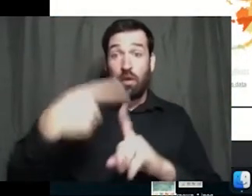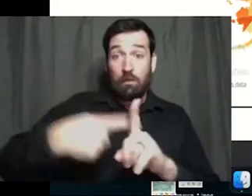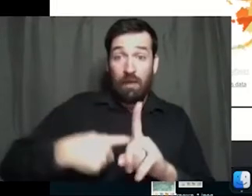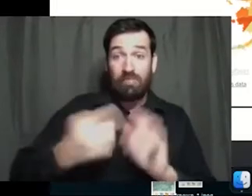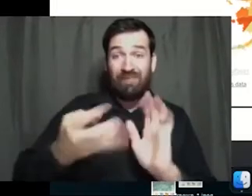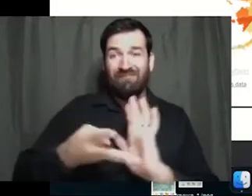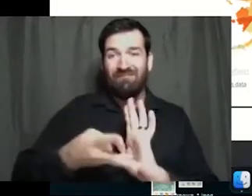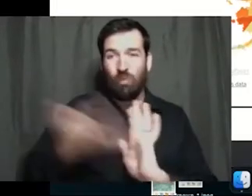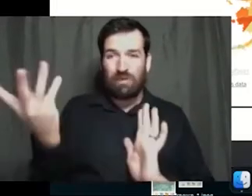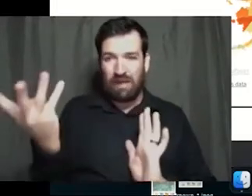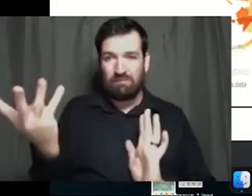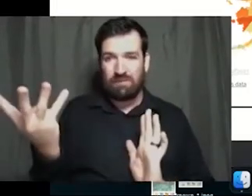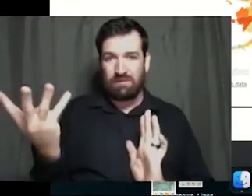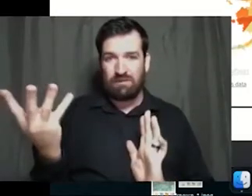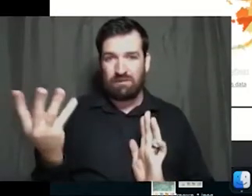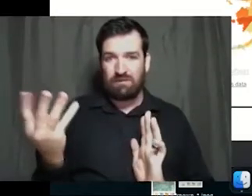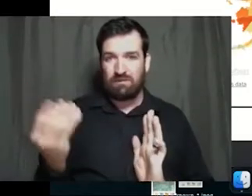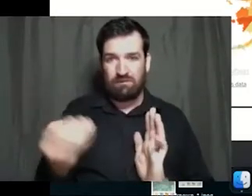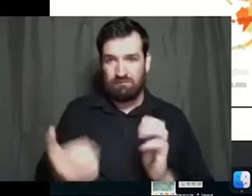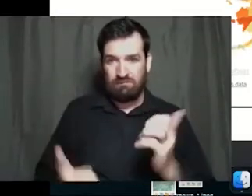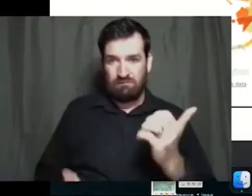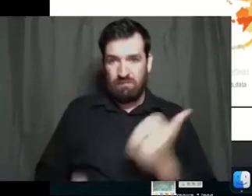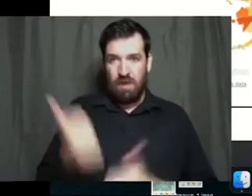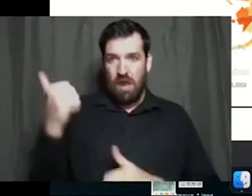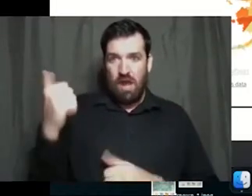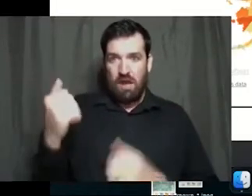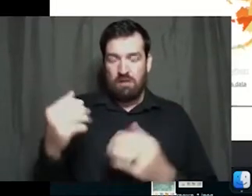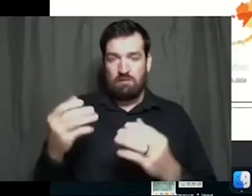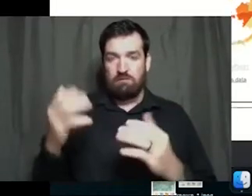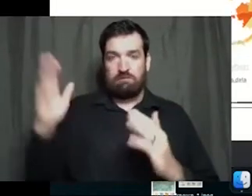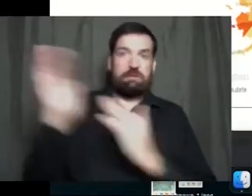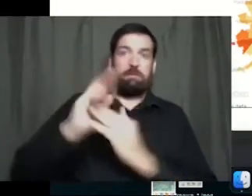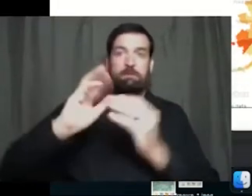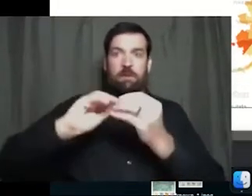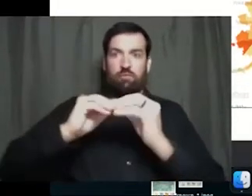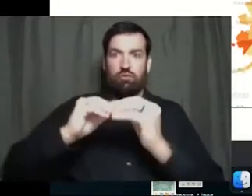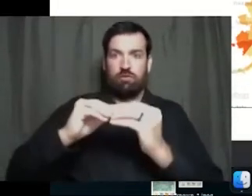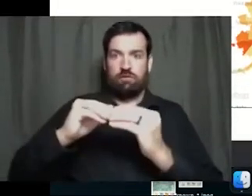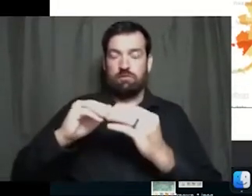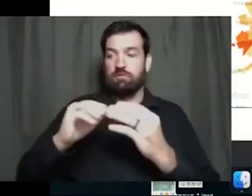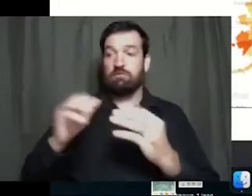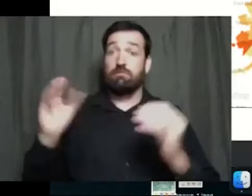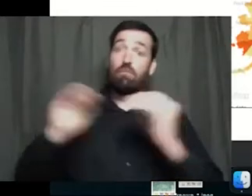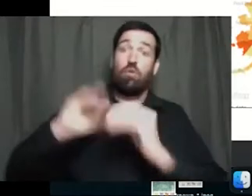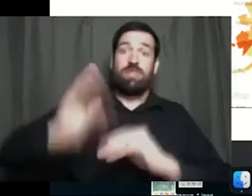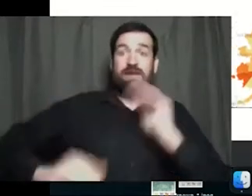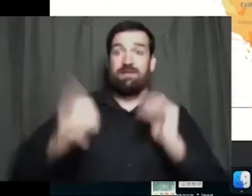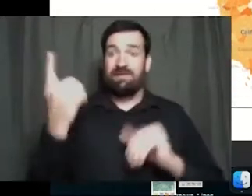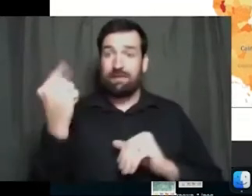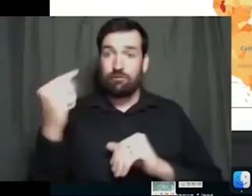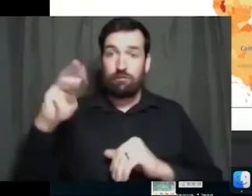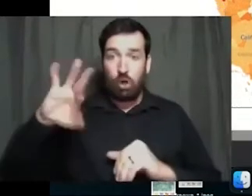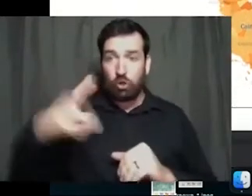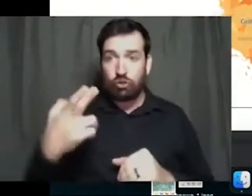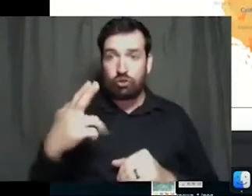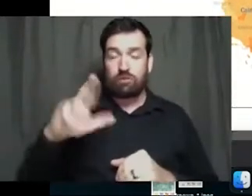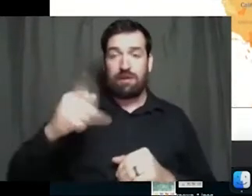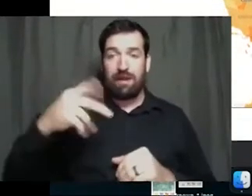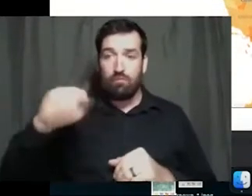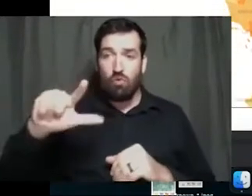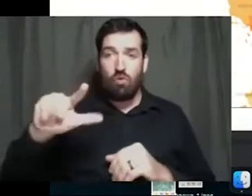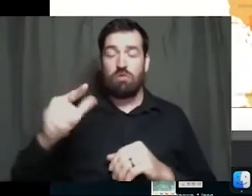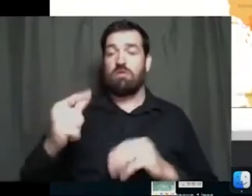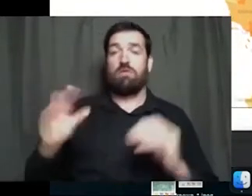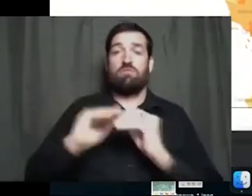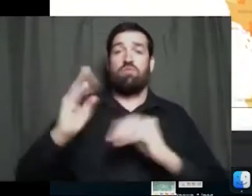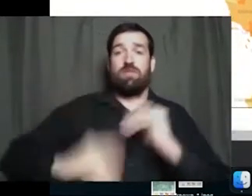highest peak we've had since the worst part of this month's fall. It beats the one from last March and April. It beats the one from the summer. It's still an